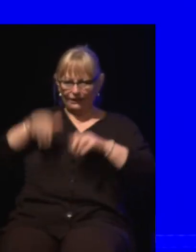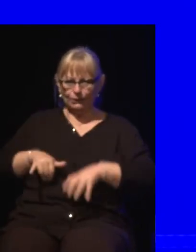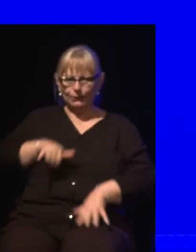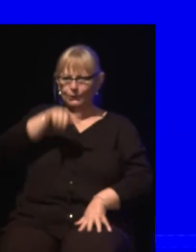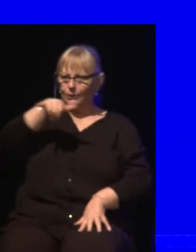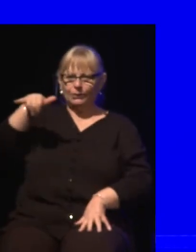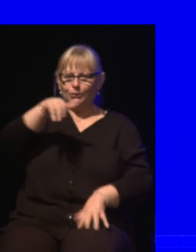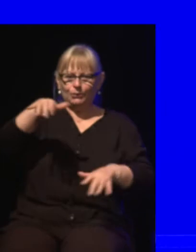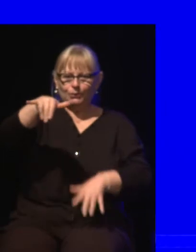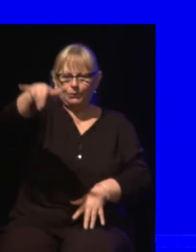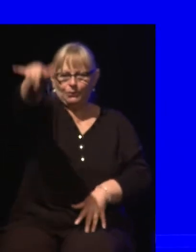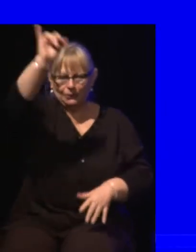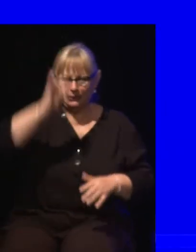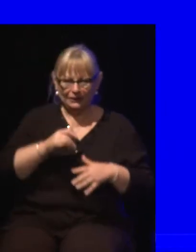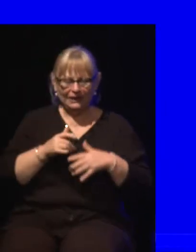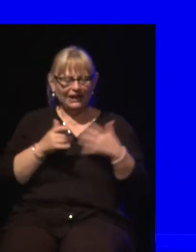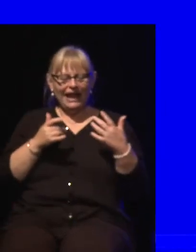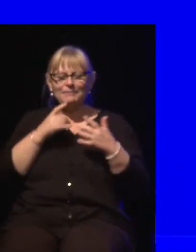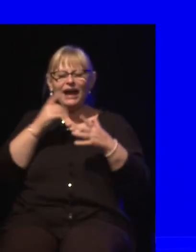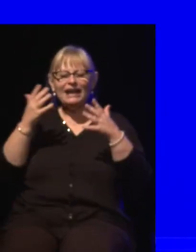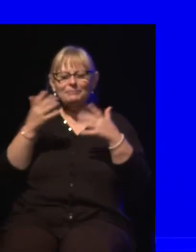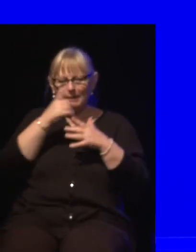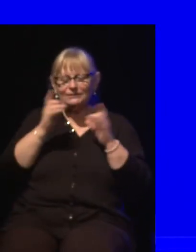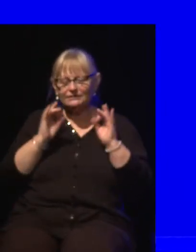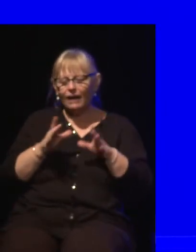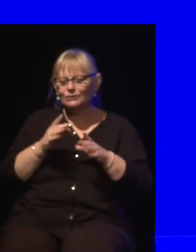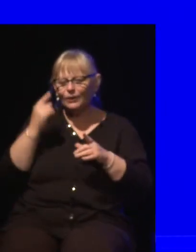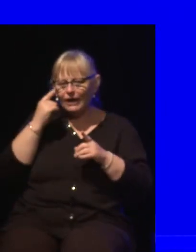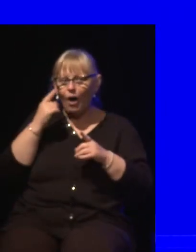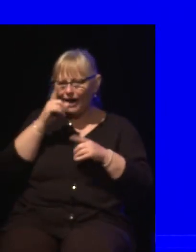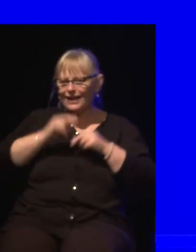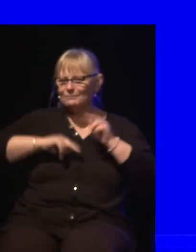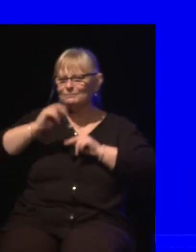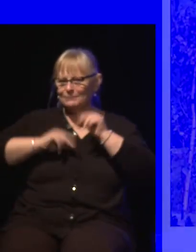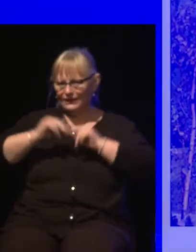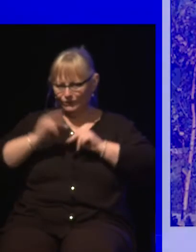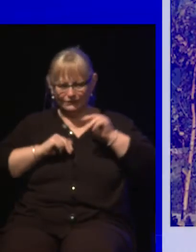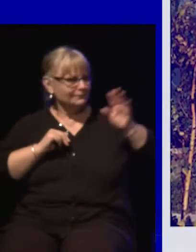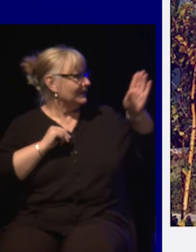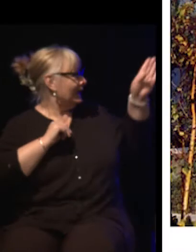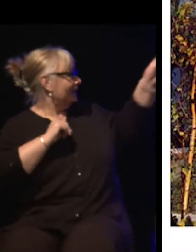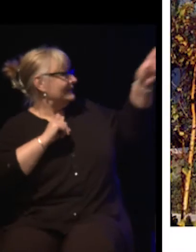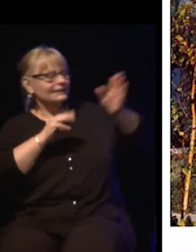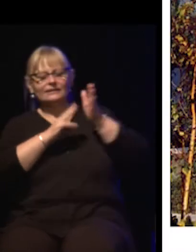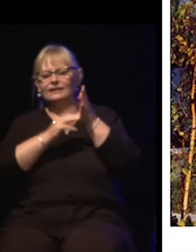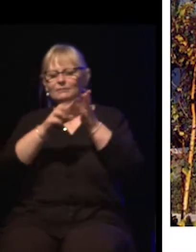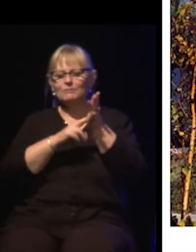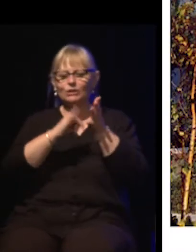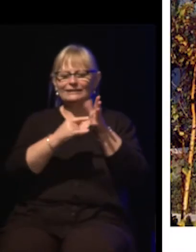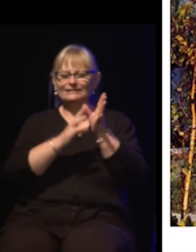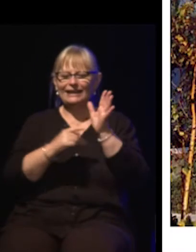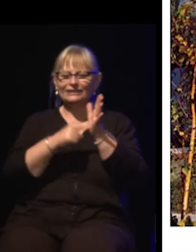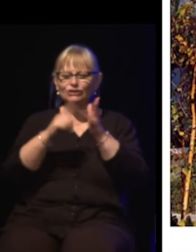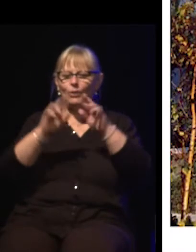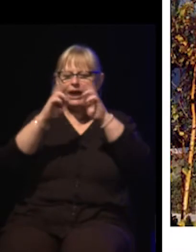else. And eventually, architects started following suit. So this is called the Monsanto House of Tomorrow. It was at